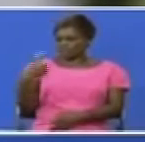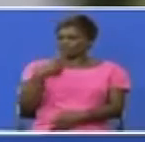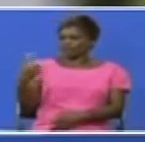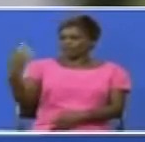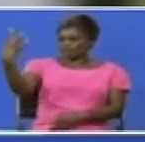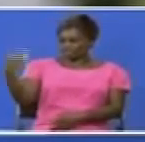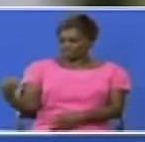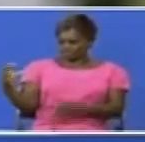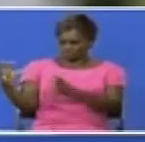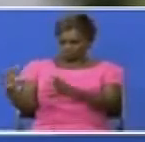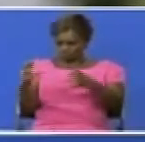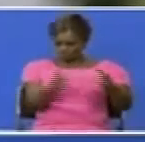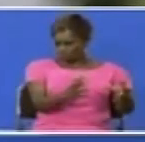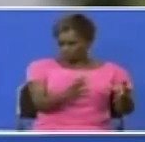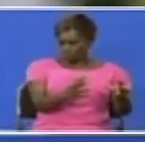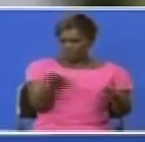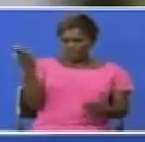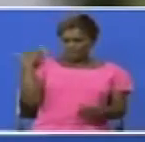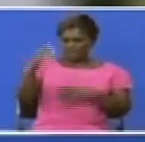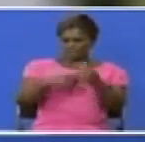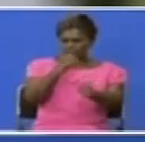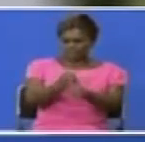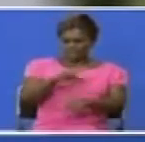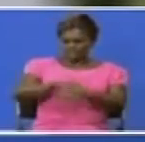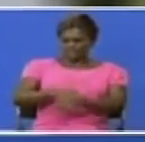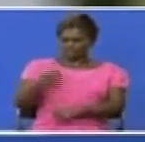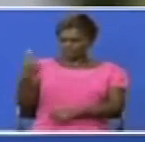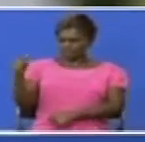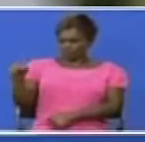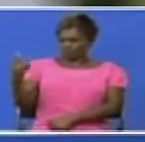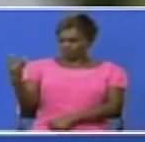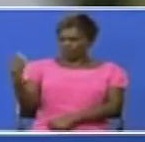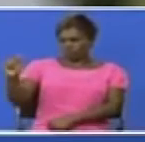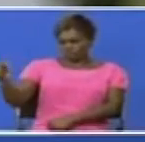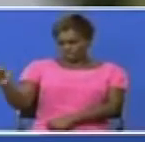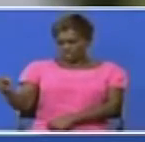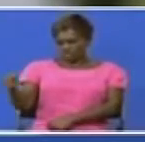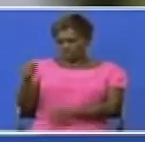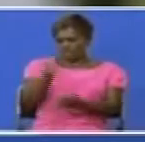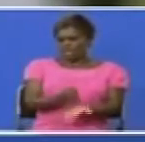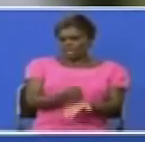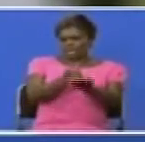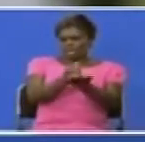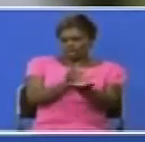120-130 teams. Last year we raised 1.4 million shillings that went towards